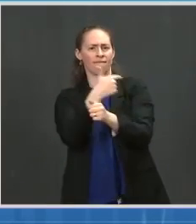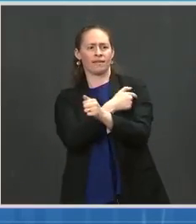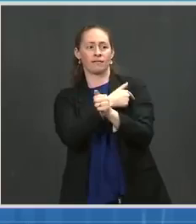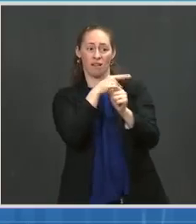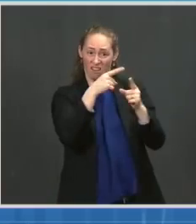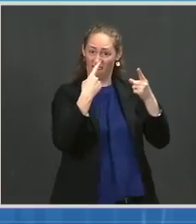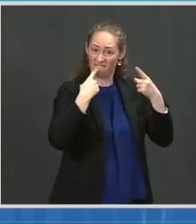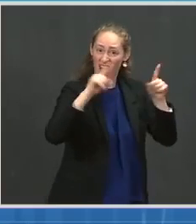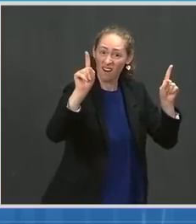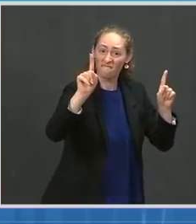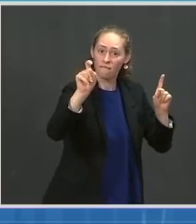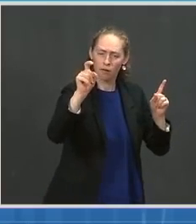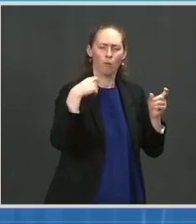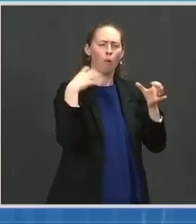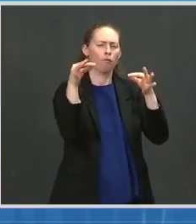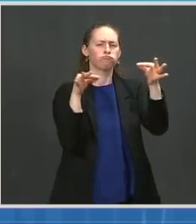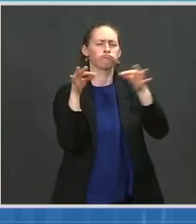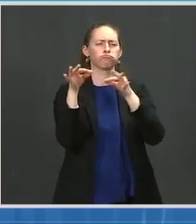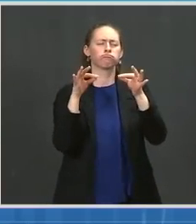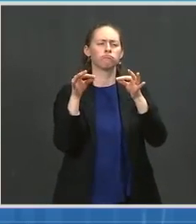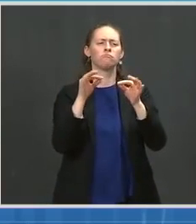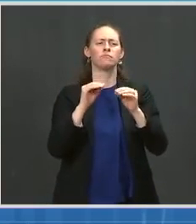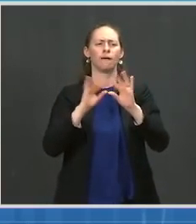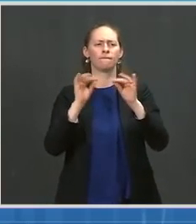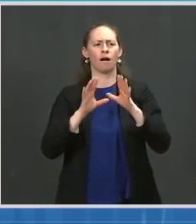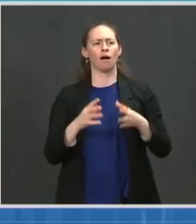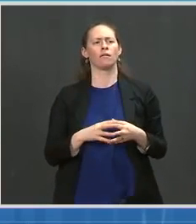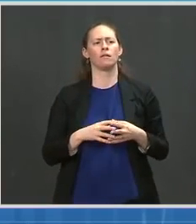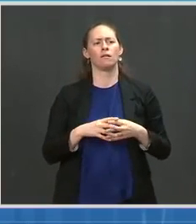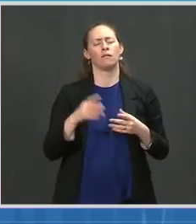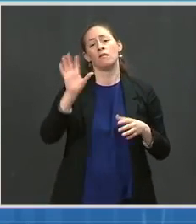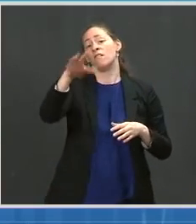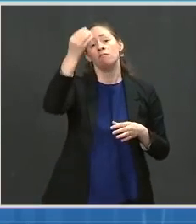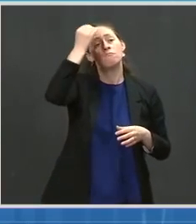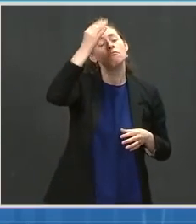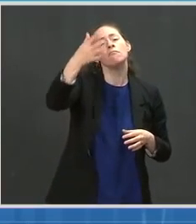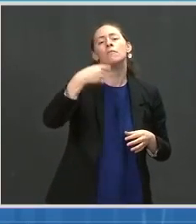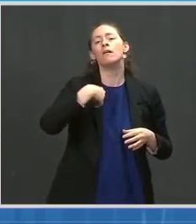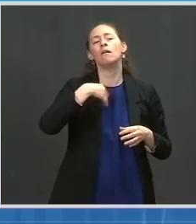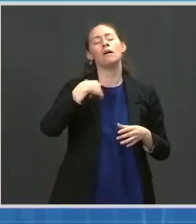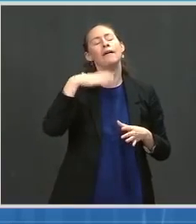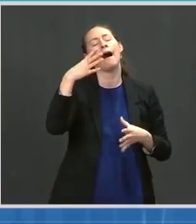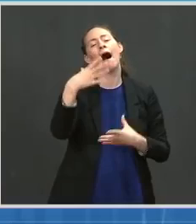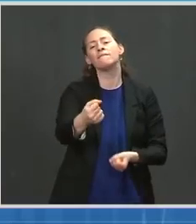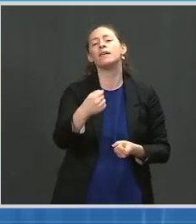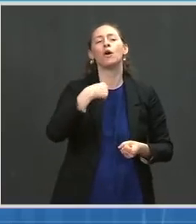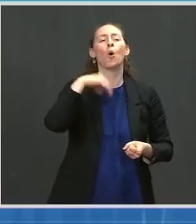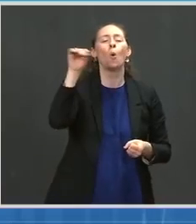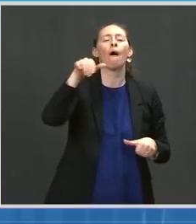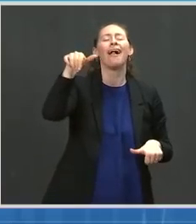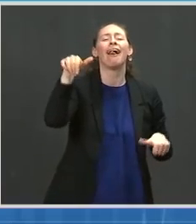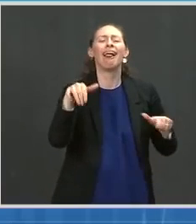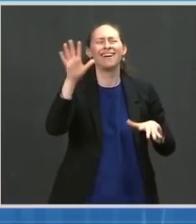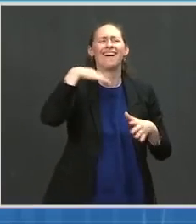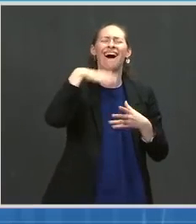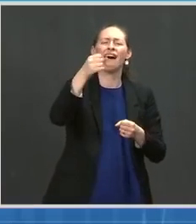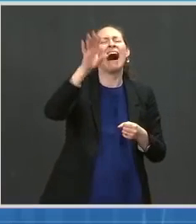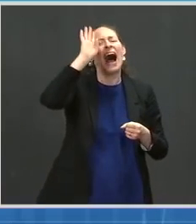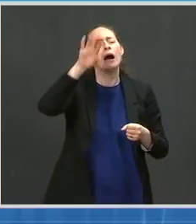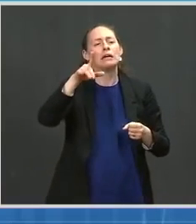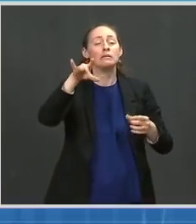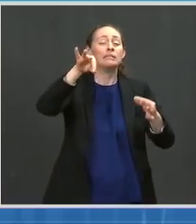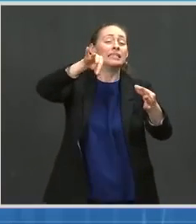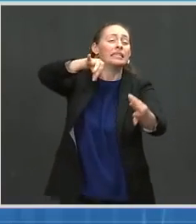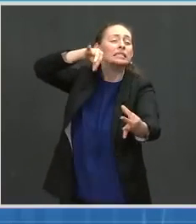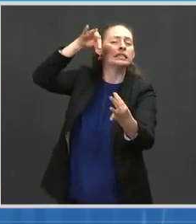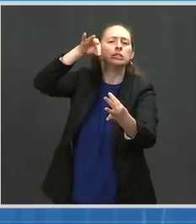said, we still have high confidence that these vaccines are effective, but because they are not perfect is precisely why we are still